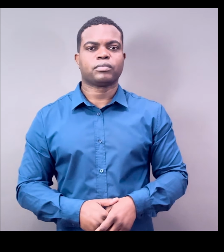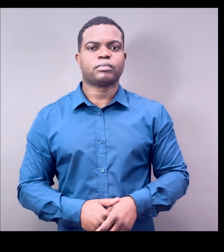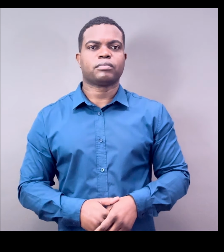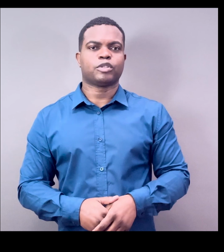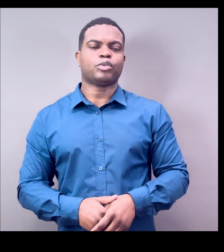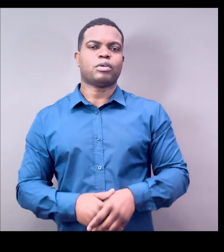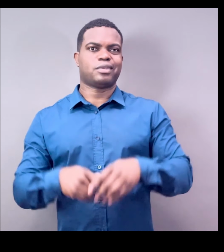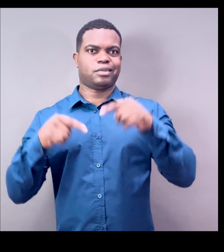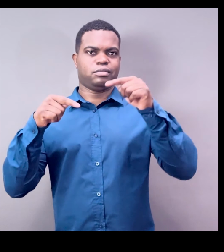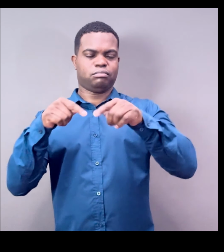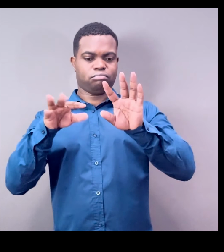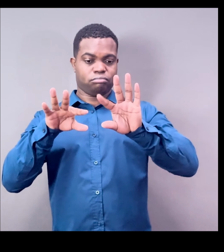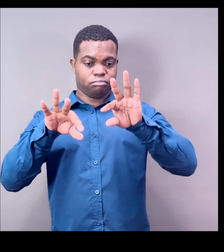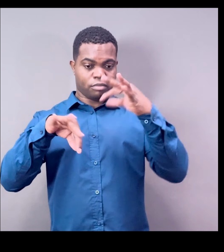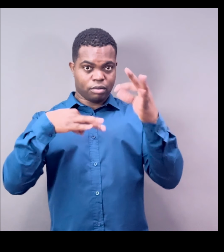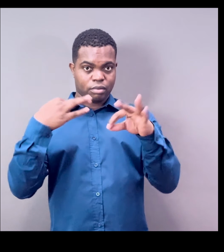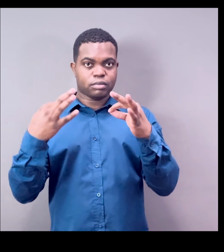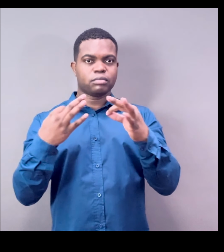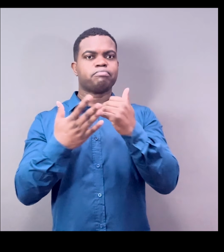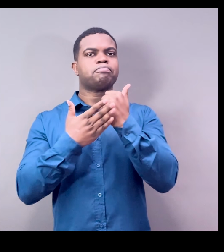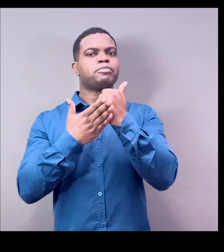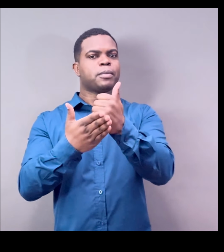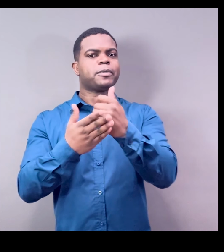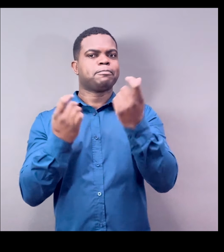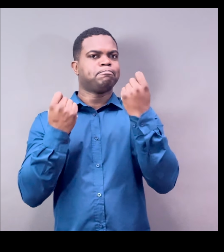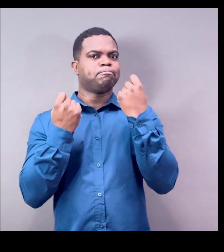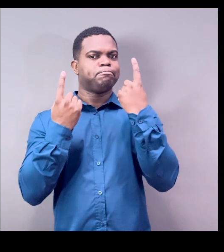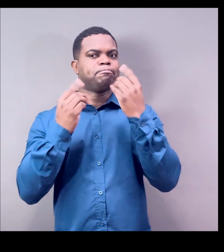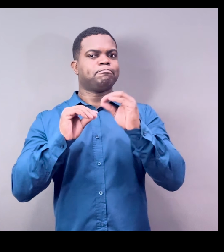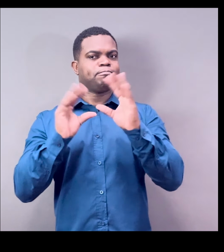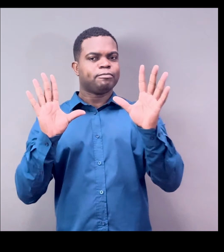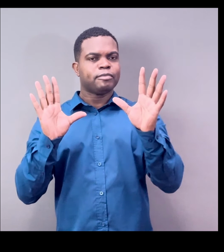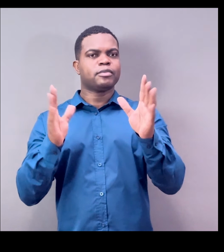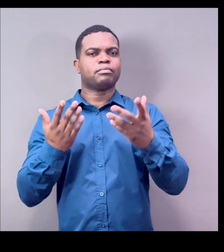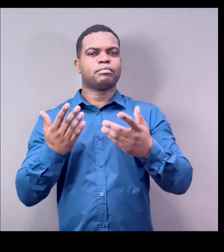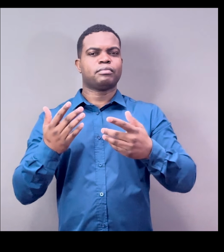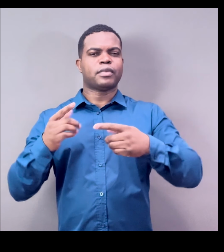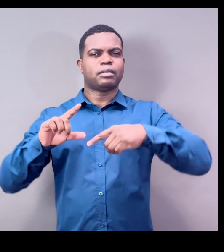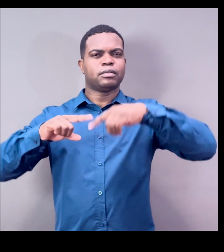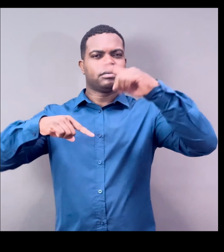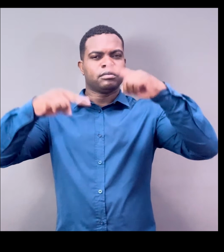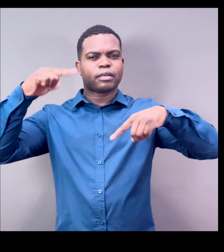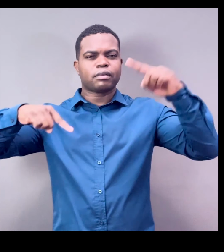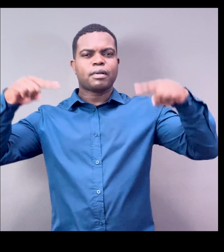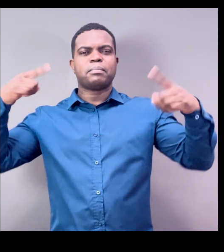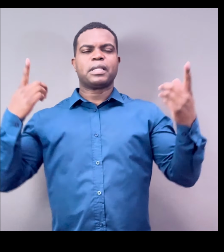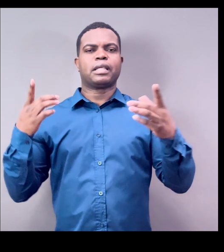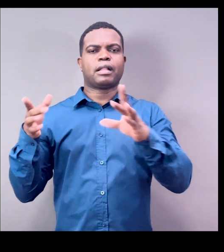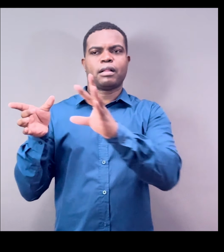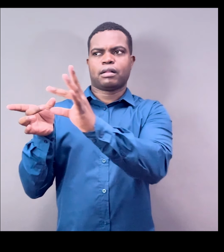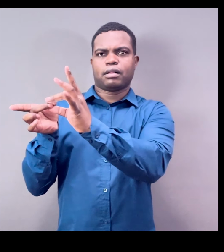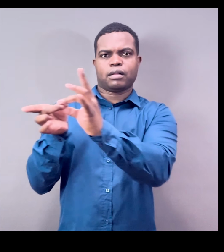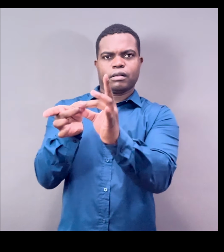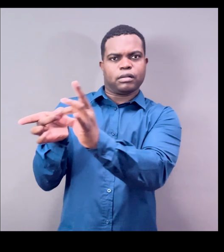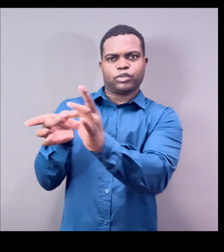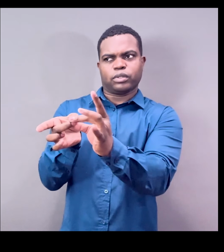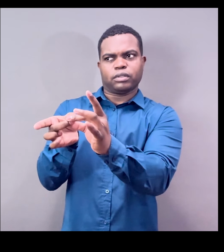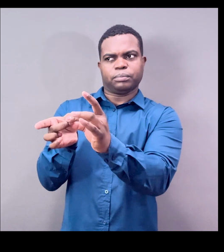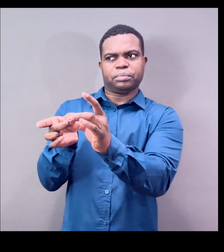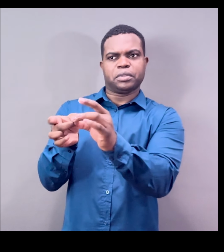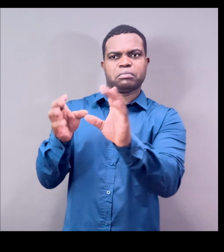So, this analysis helps you to understand the dynamics and relationships among stakeholders,